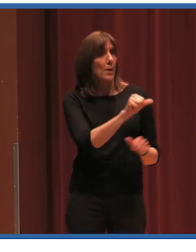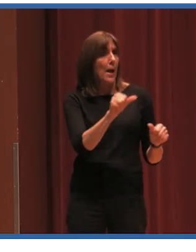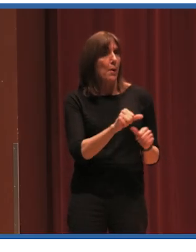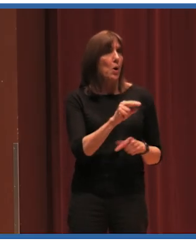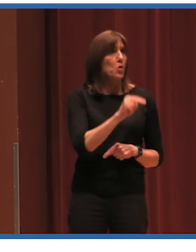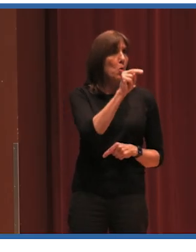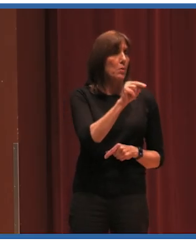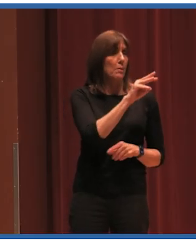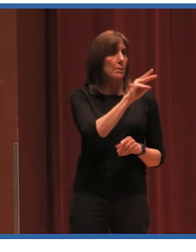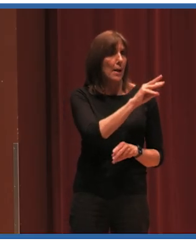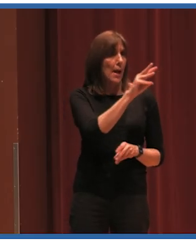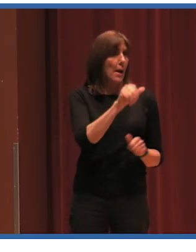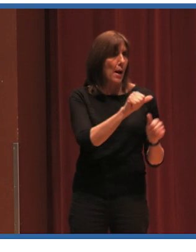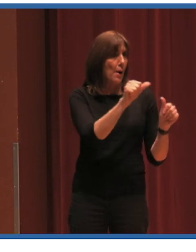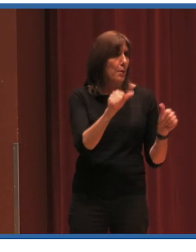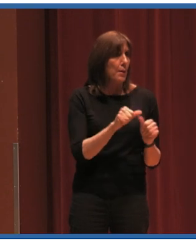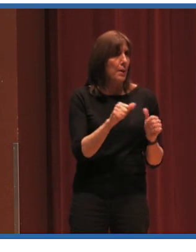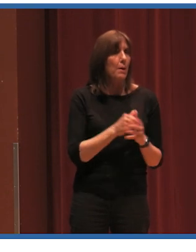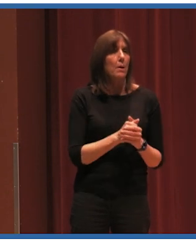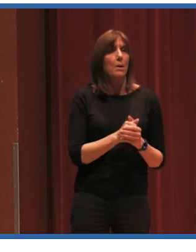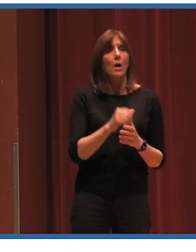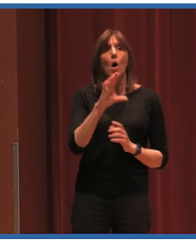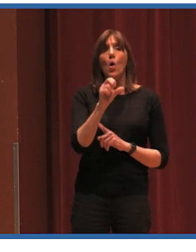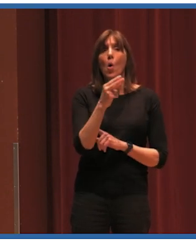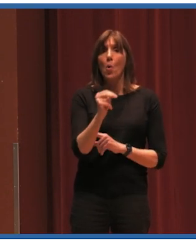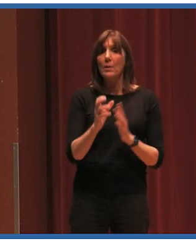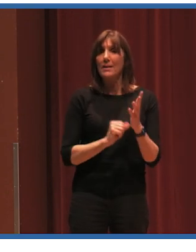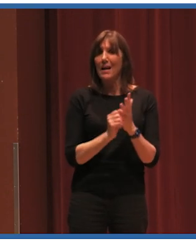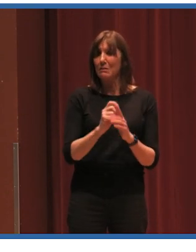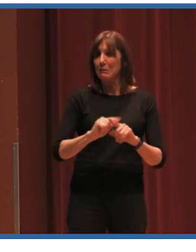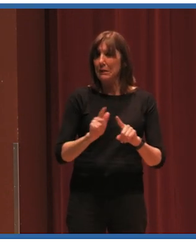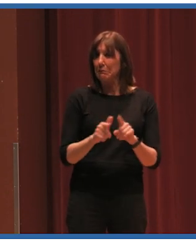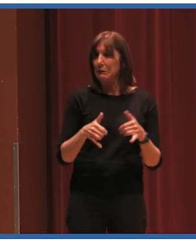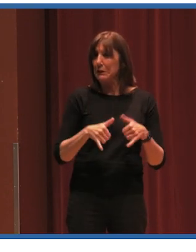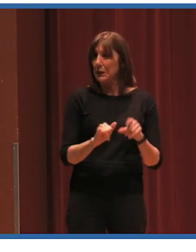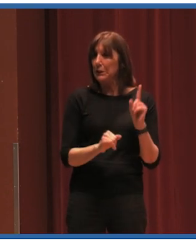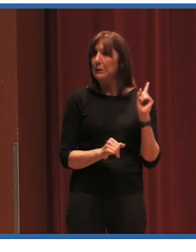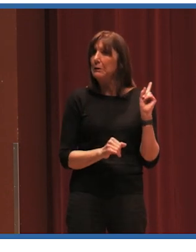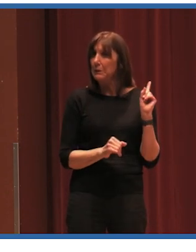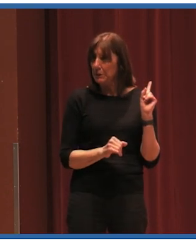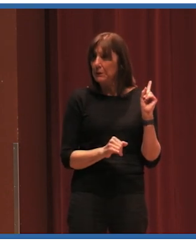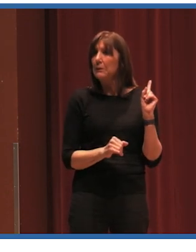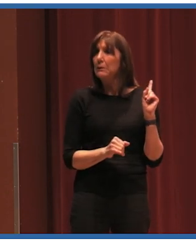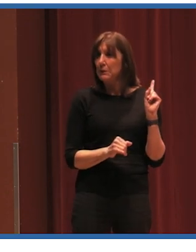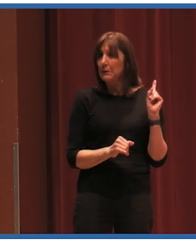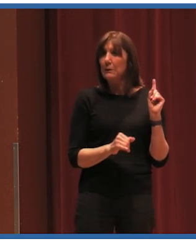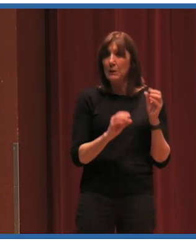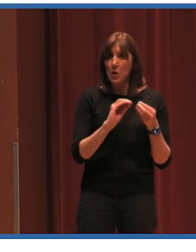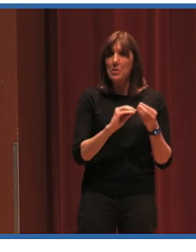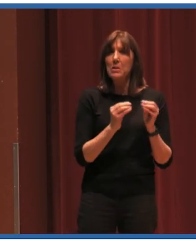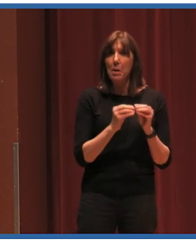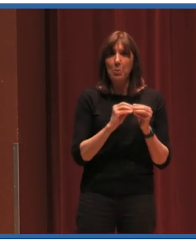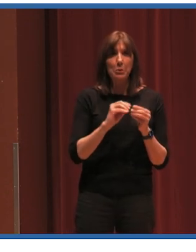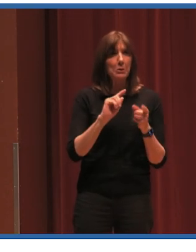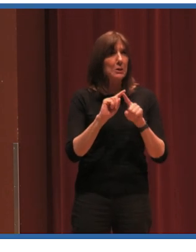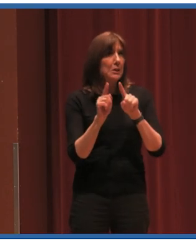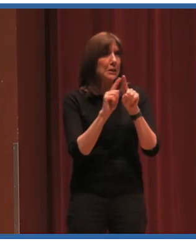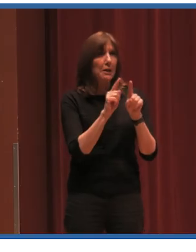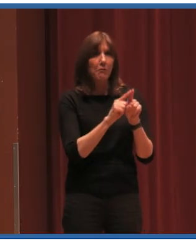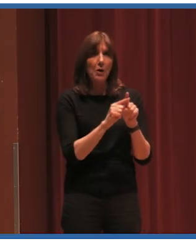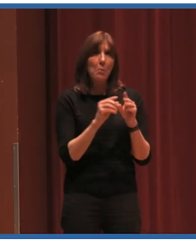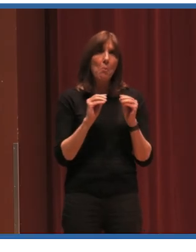areas. Colorectal cancer, a little bit different still, with kind of skewed with higher rates towards the eastern